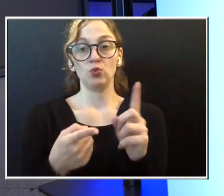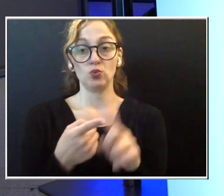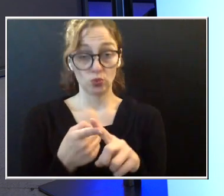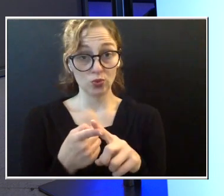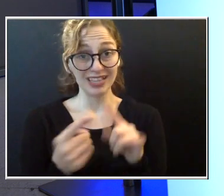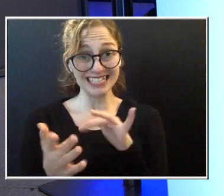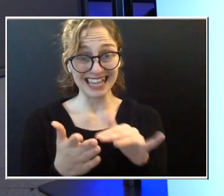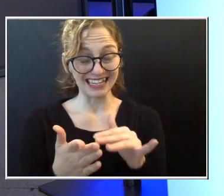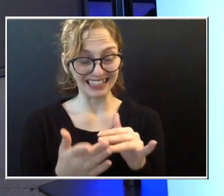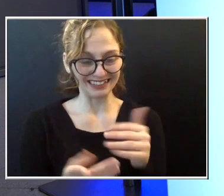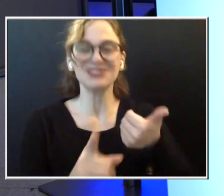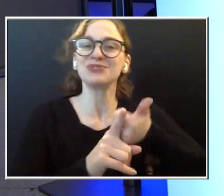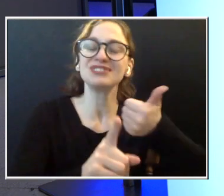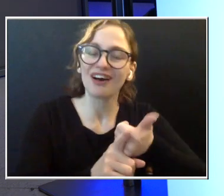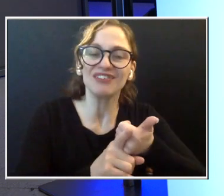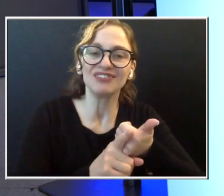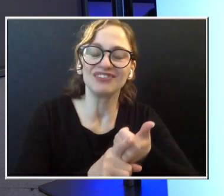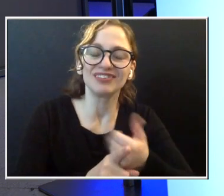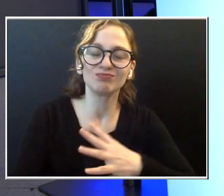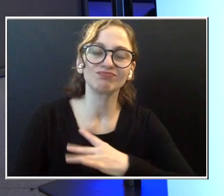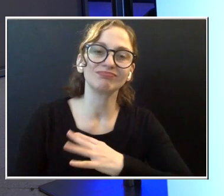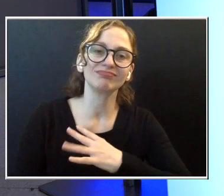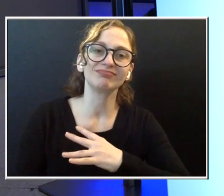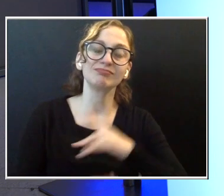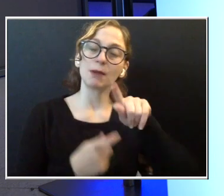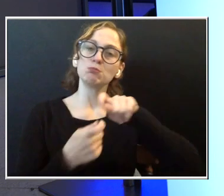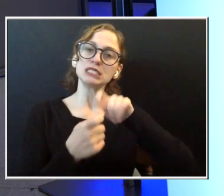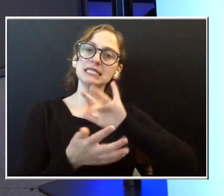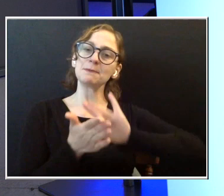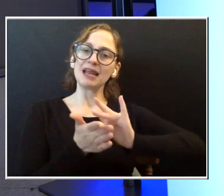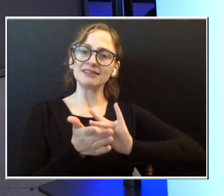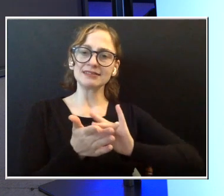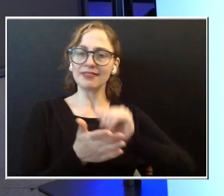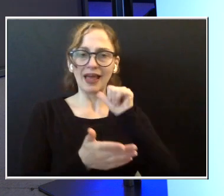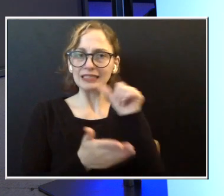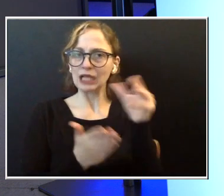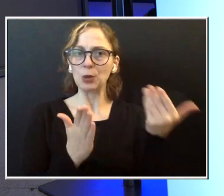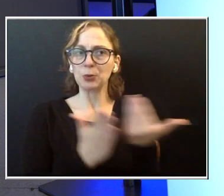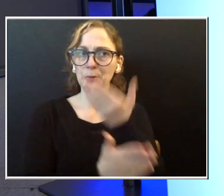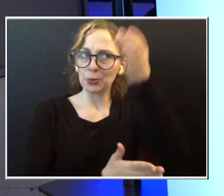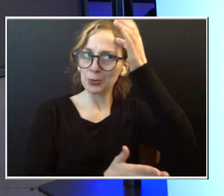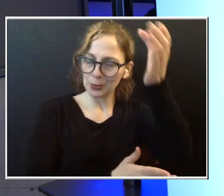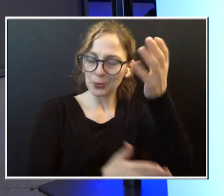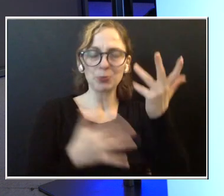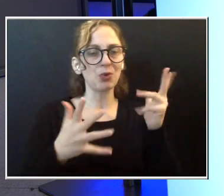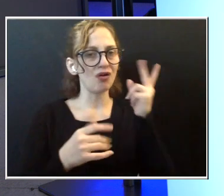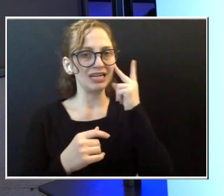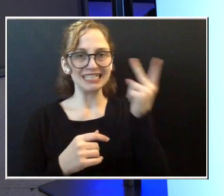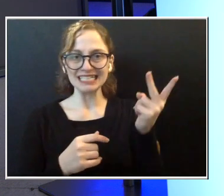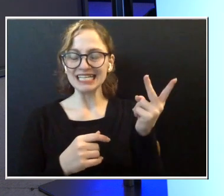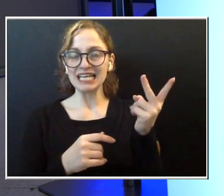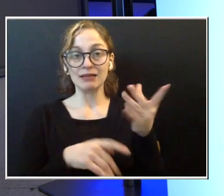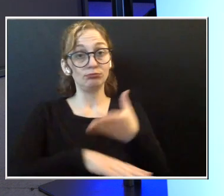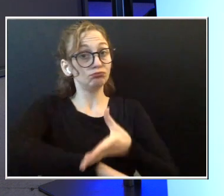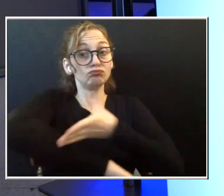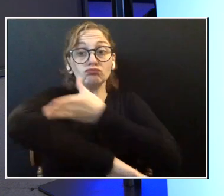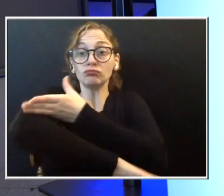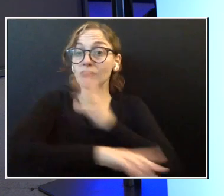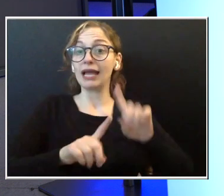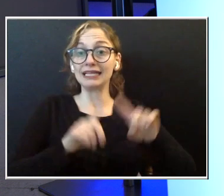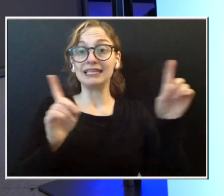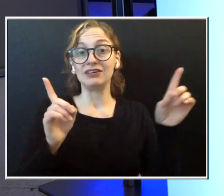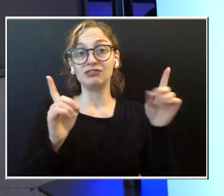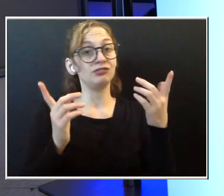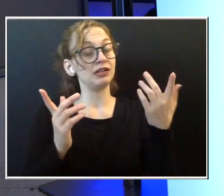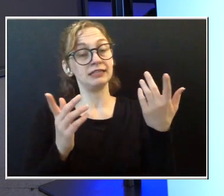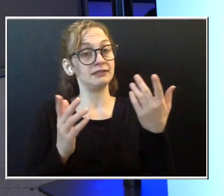precision medicine, though, it's not a new concept. We're already seeing it in advances in some of the different treatments, such as CAR T therapy,